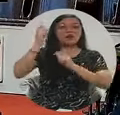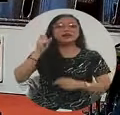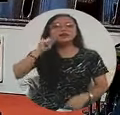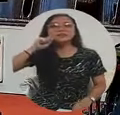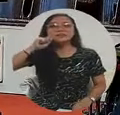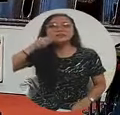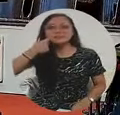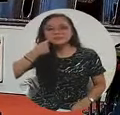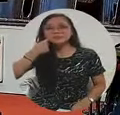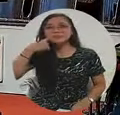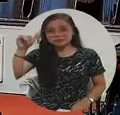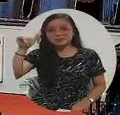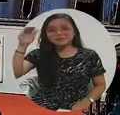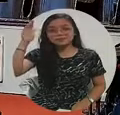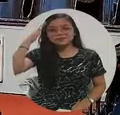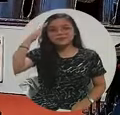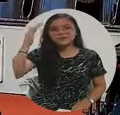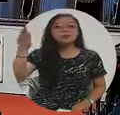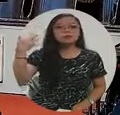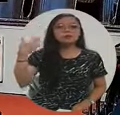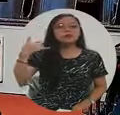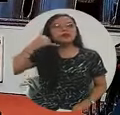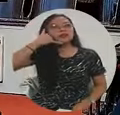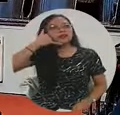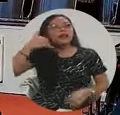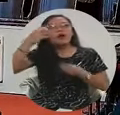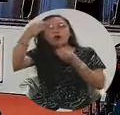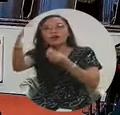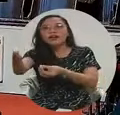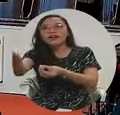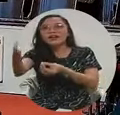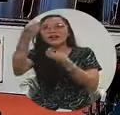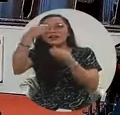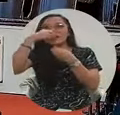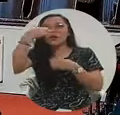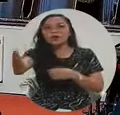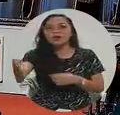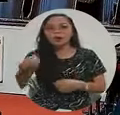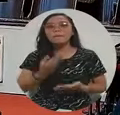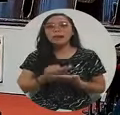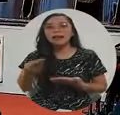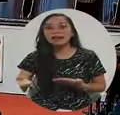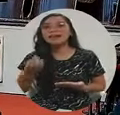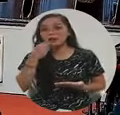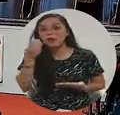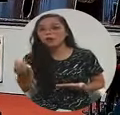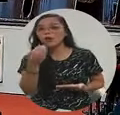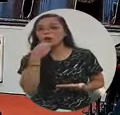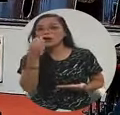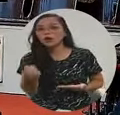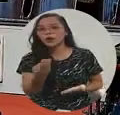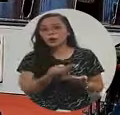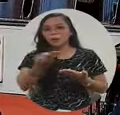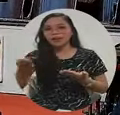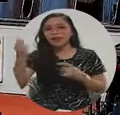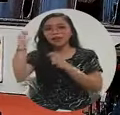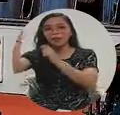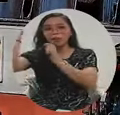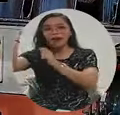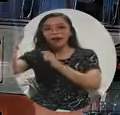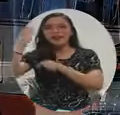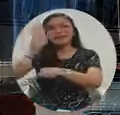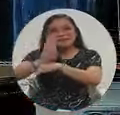I my friend, sometimes we desire, we aim to become successful. I don't think that Brother Rafi would like to fail. No, no, no, no.